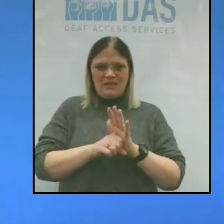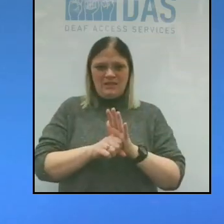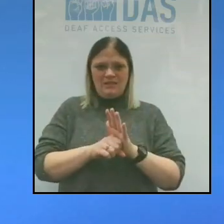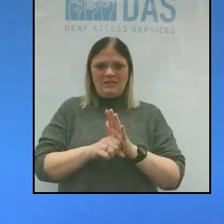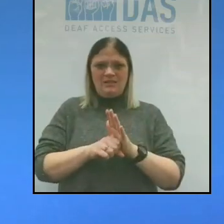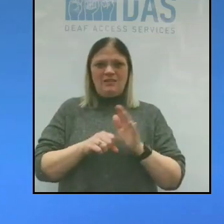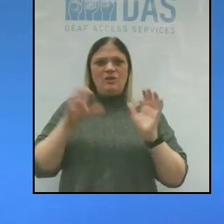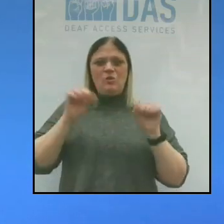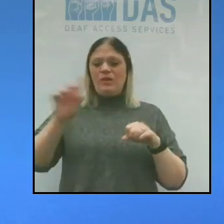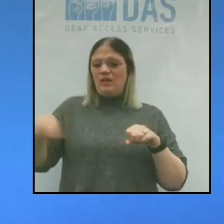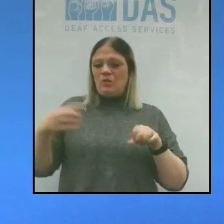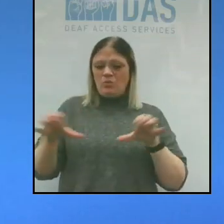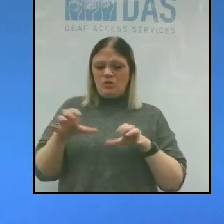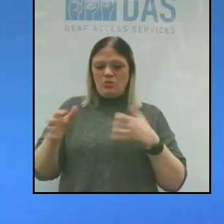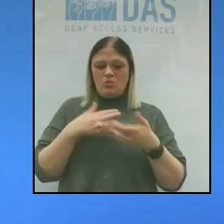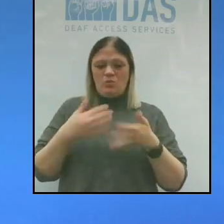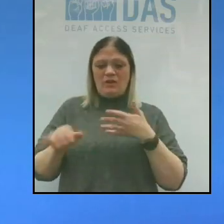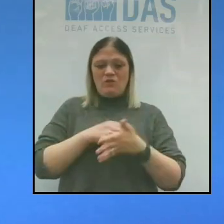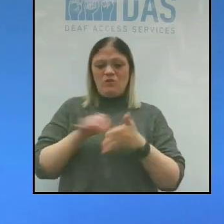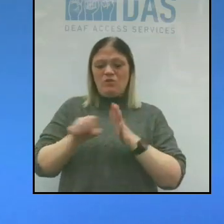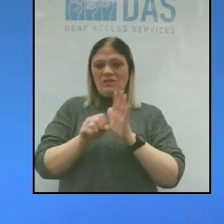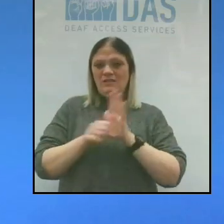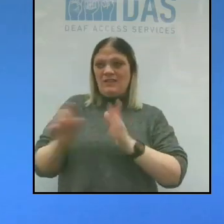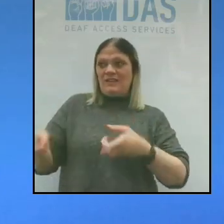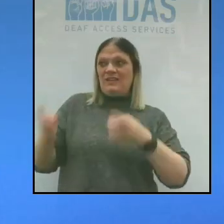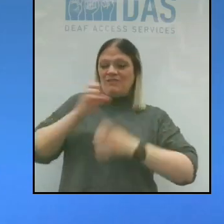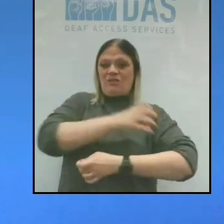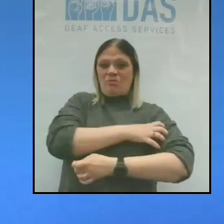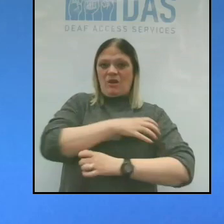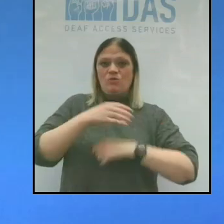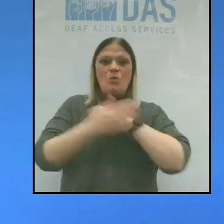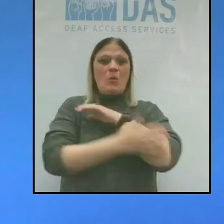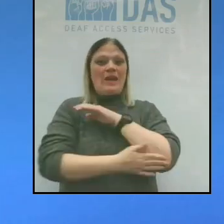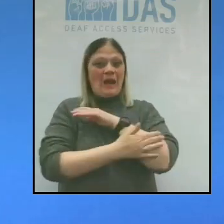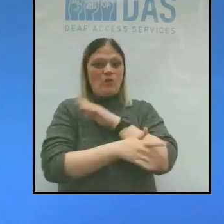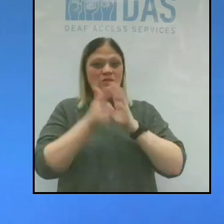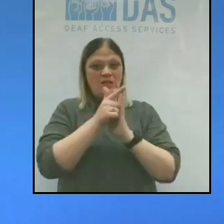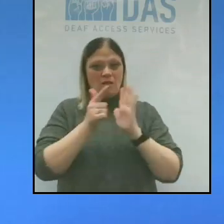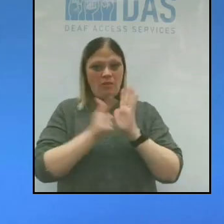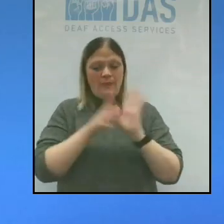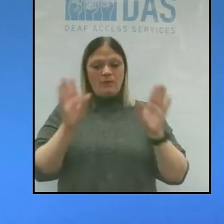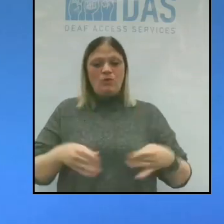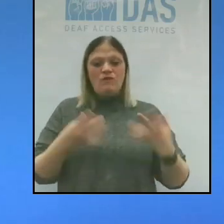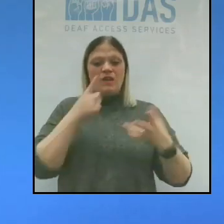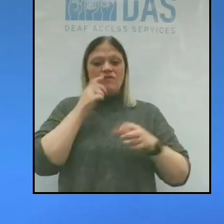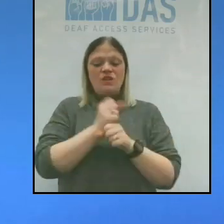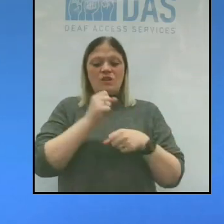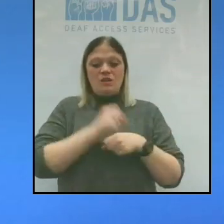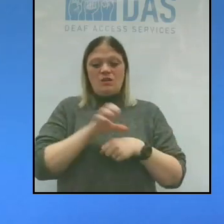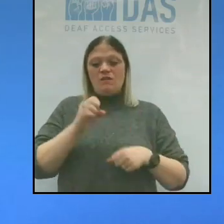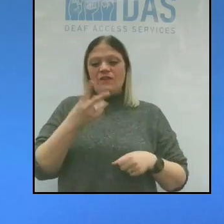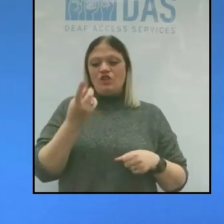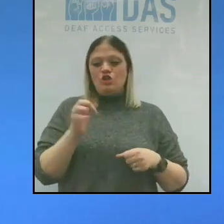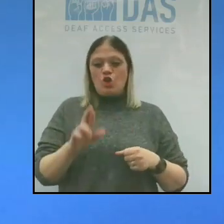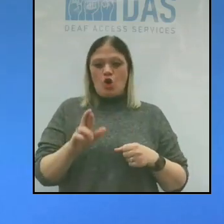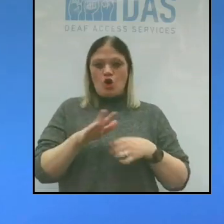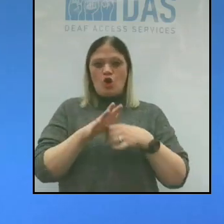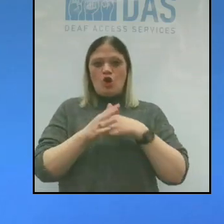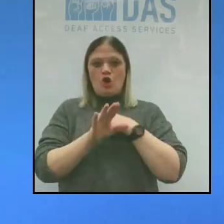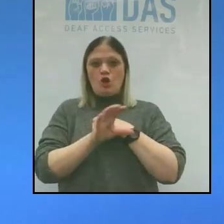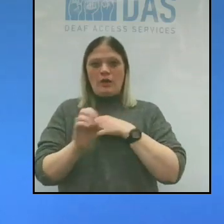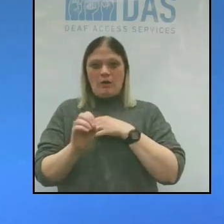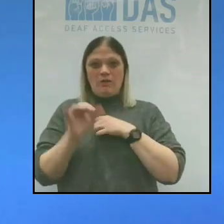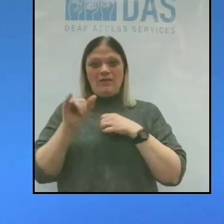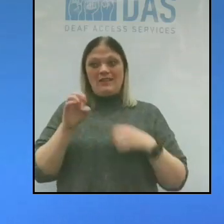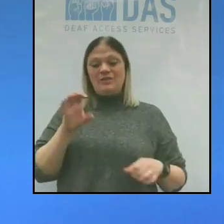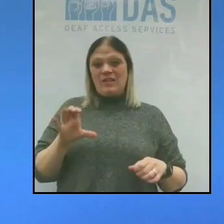given power by New York State. And New York State county law provides for the creation of a charter county, which is what Erie County